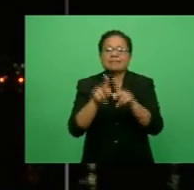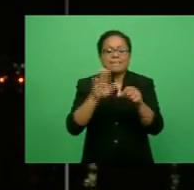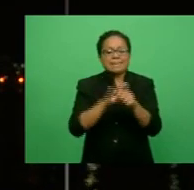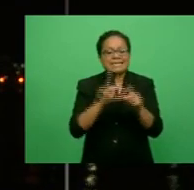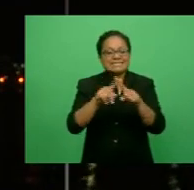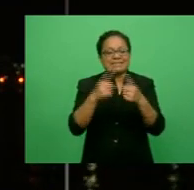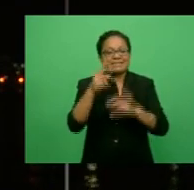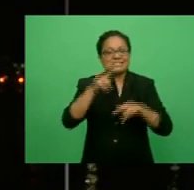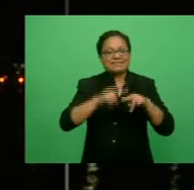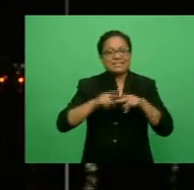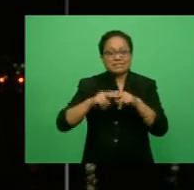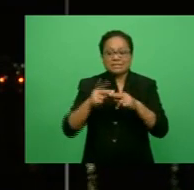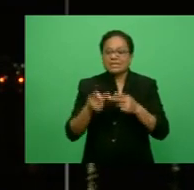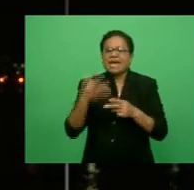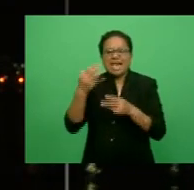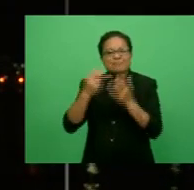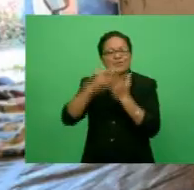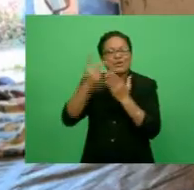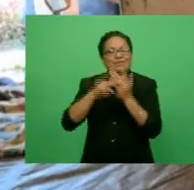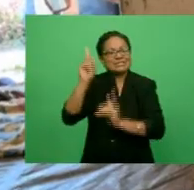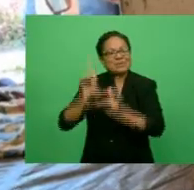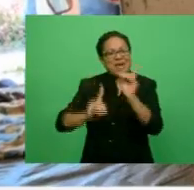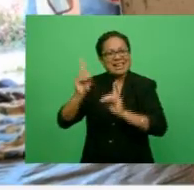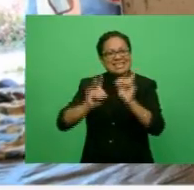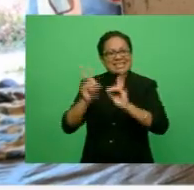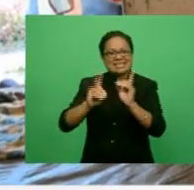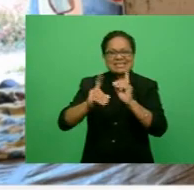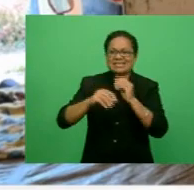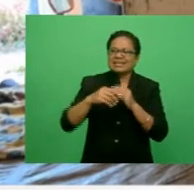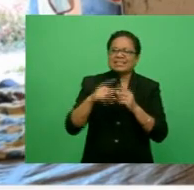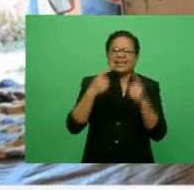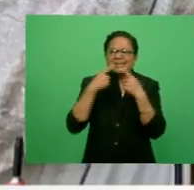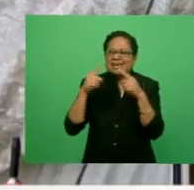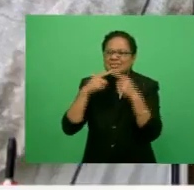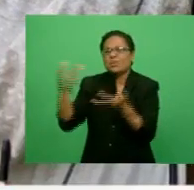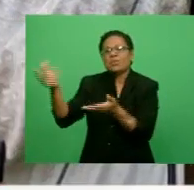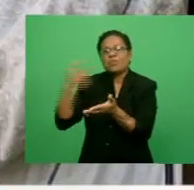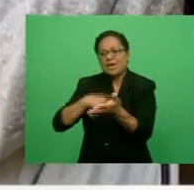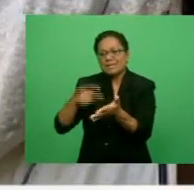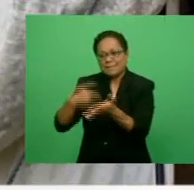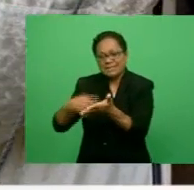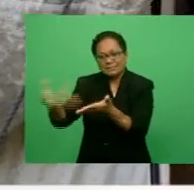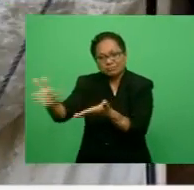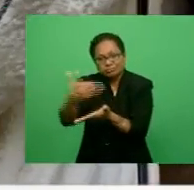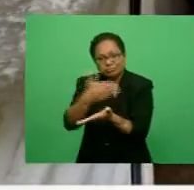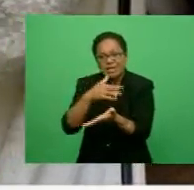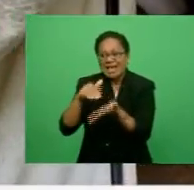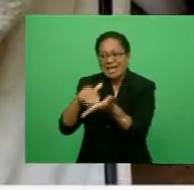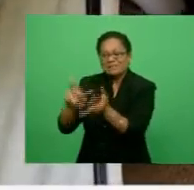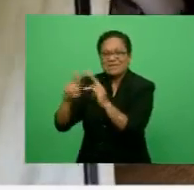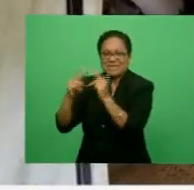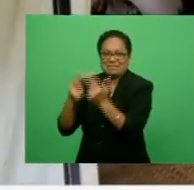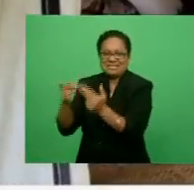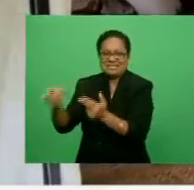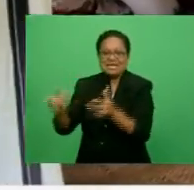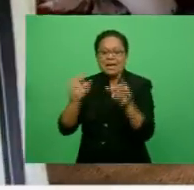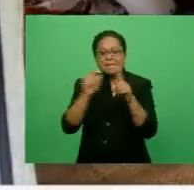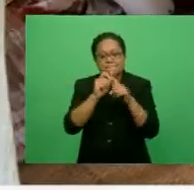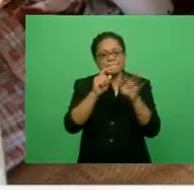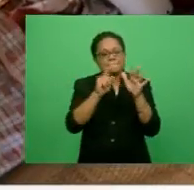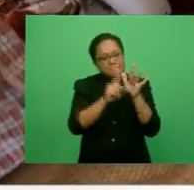Diwali drive for a needy family. Manager radio program Shamilochen says they will be helping Piniana